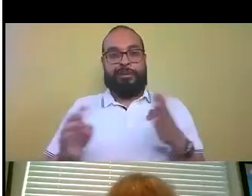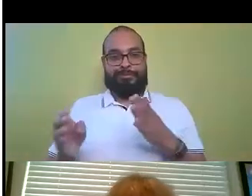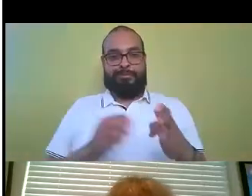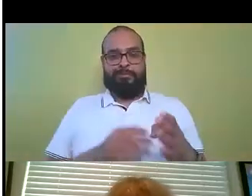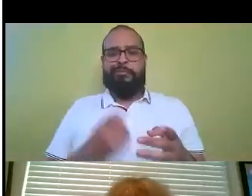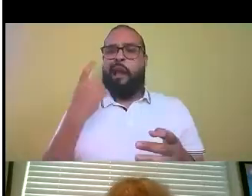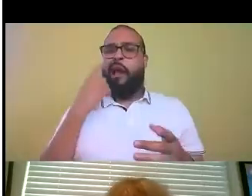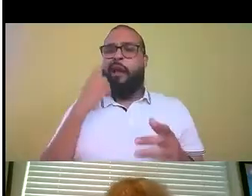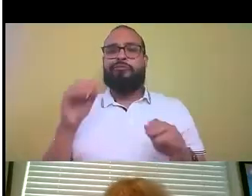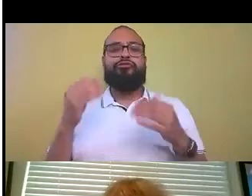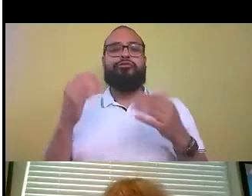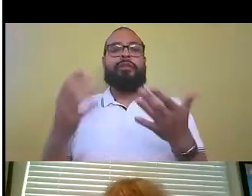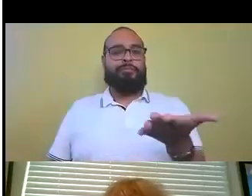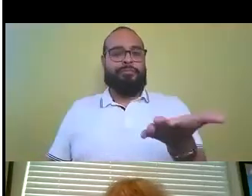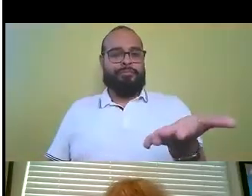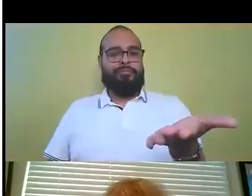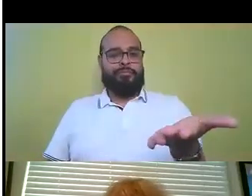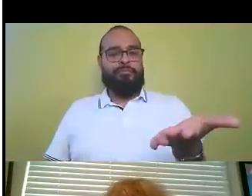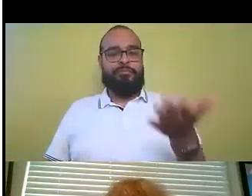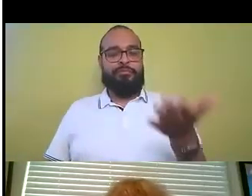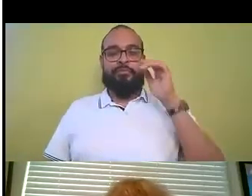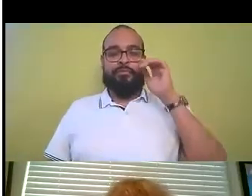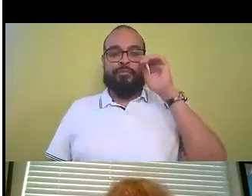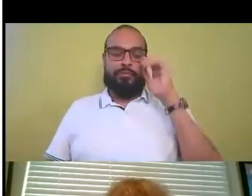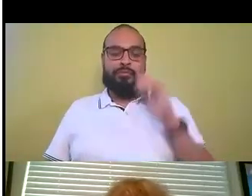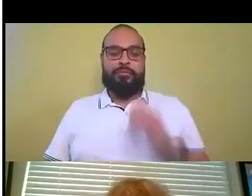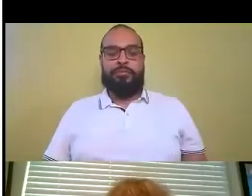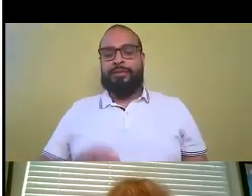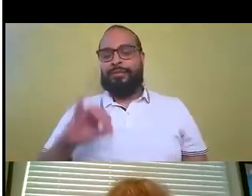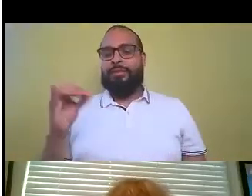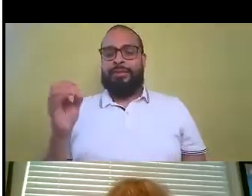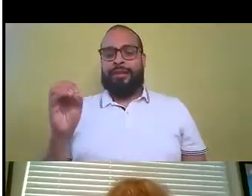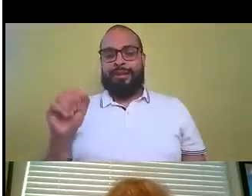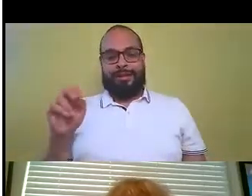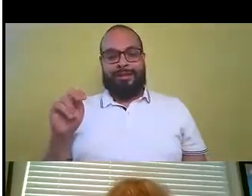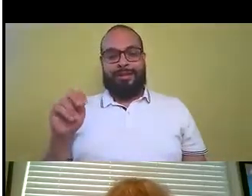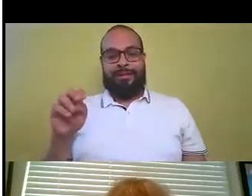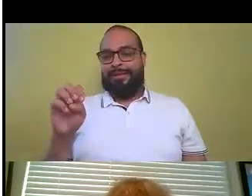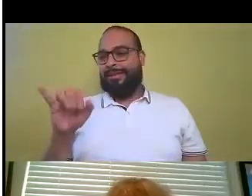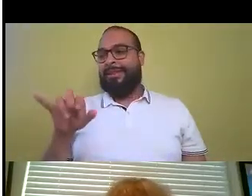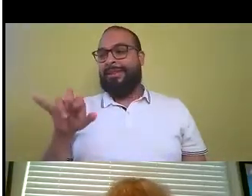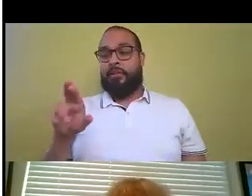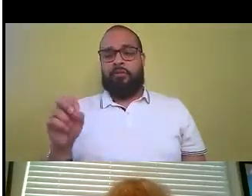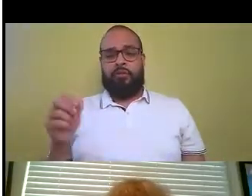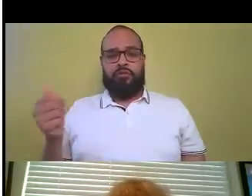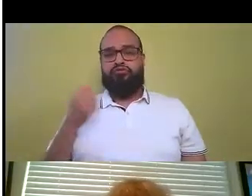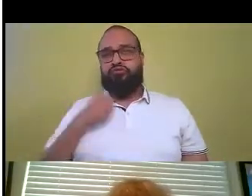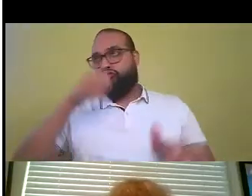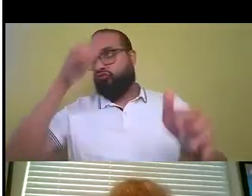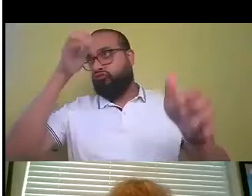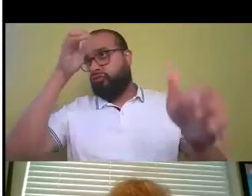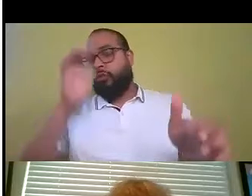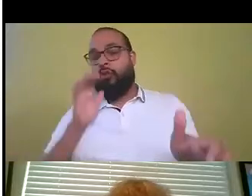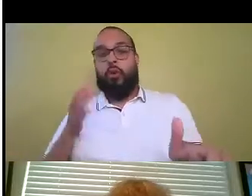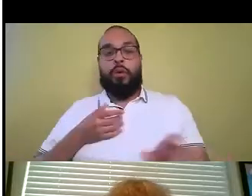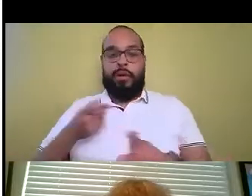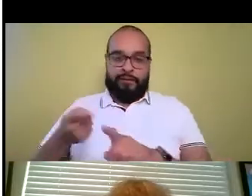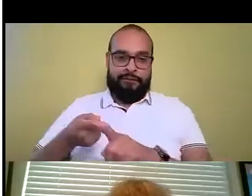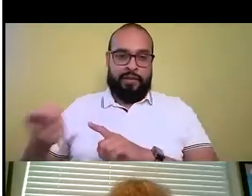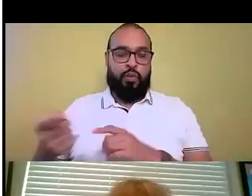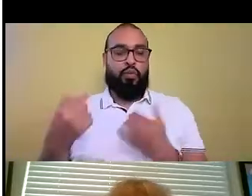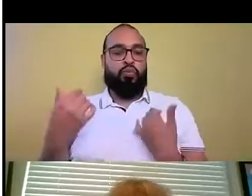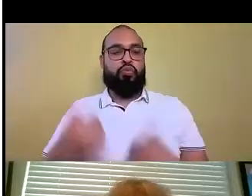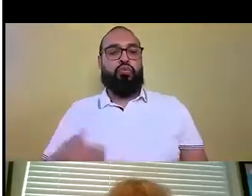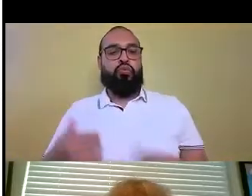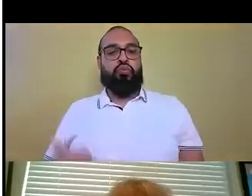you a quote, Jean Ayres, who is our guru in the occupational therapy world, our guru who really is the one who